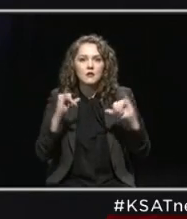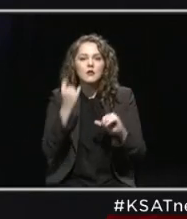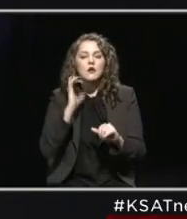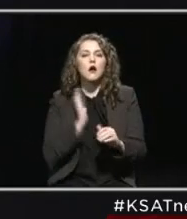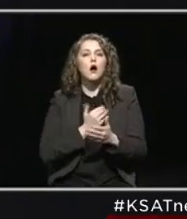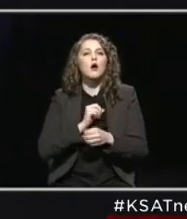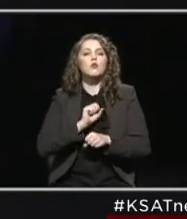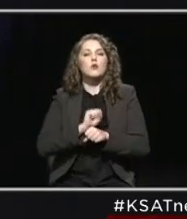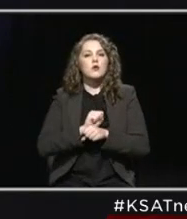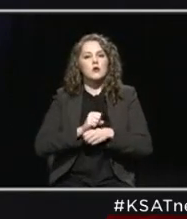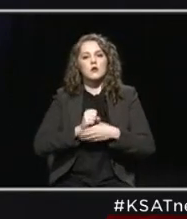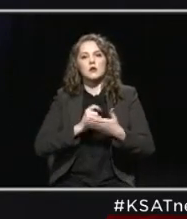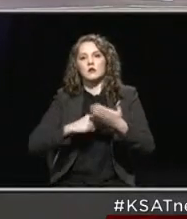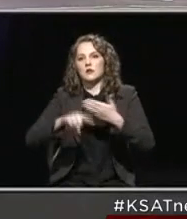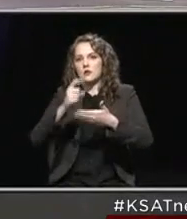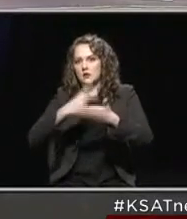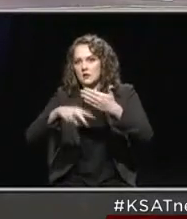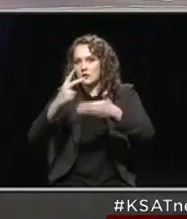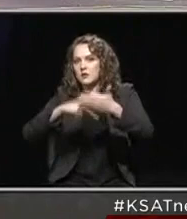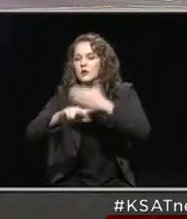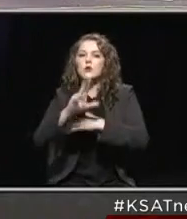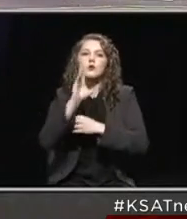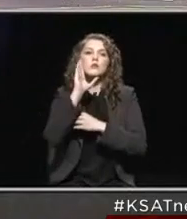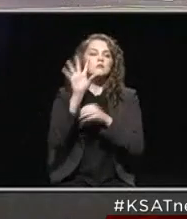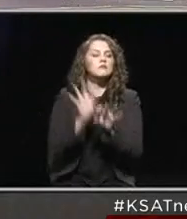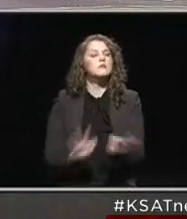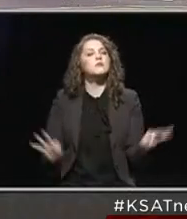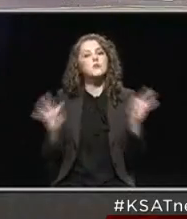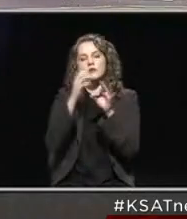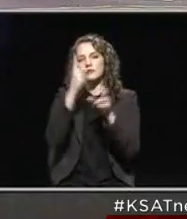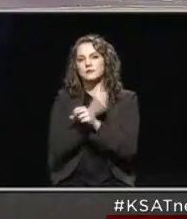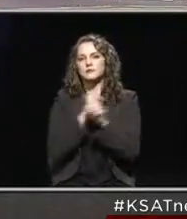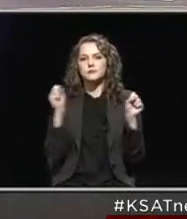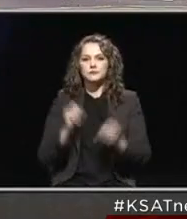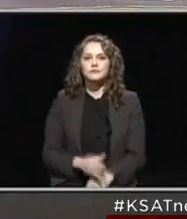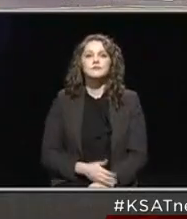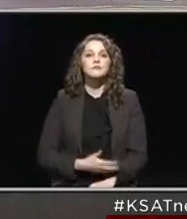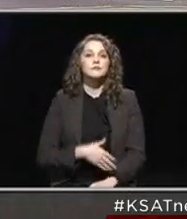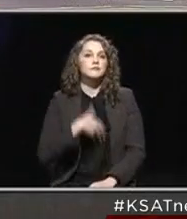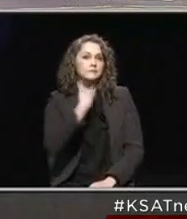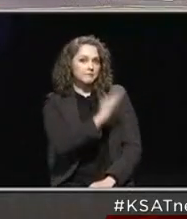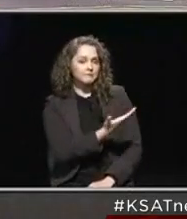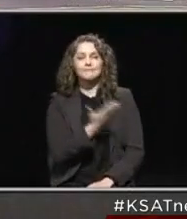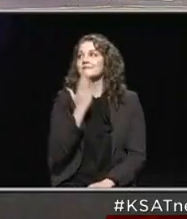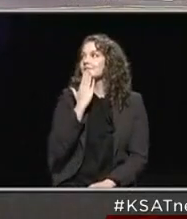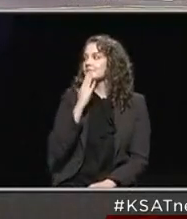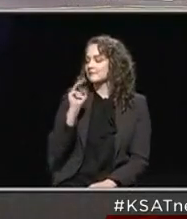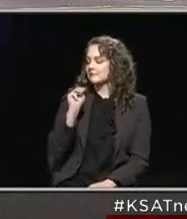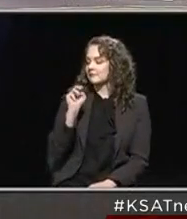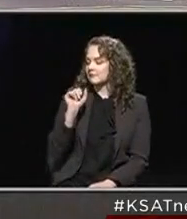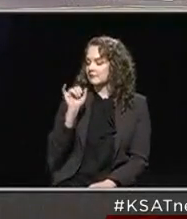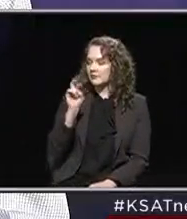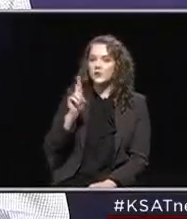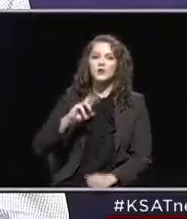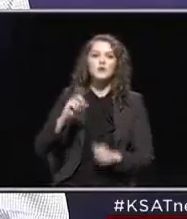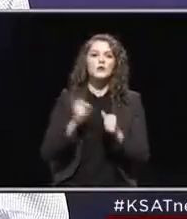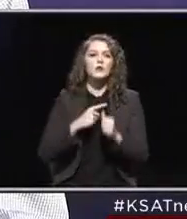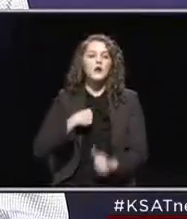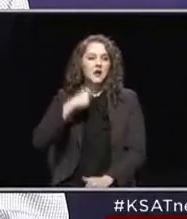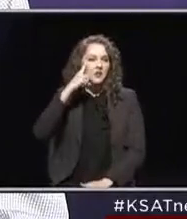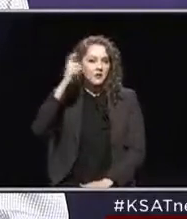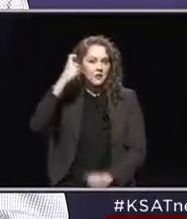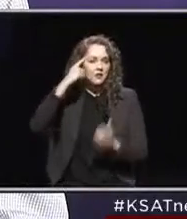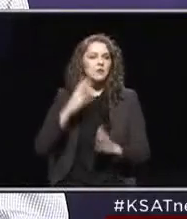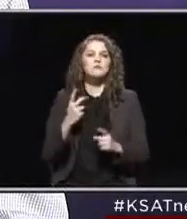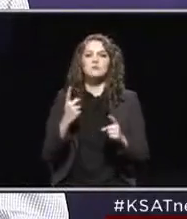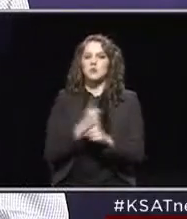weeks is critically important to keeping us safe. Judge? Yeah, thanks, Mayor. I'll start out by saying I think that the governor made the right call